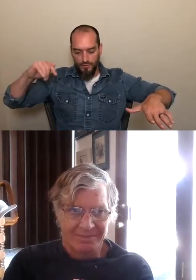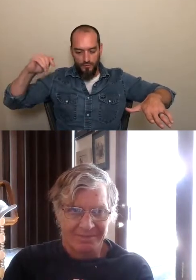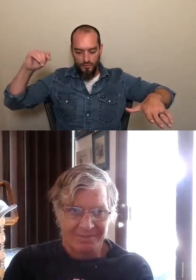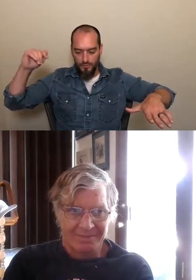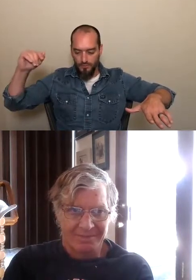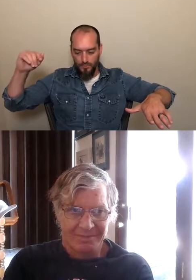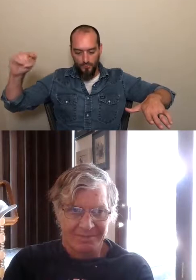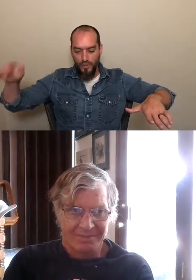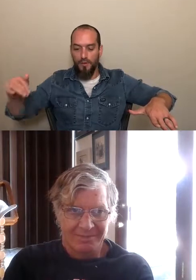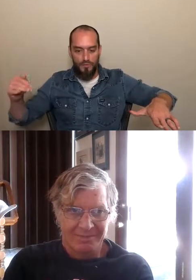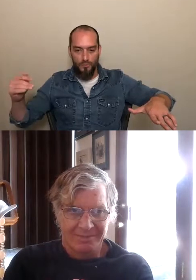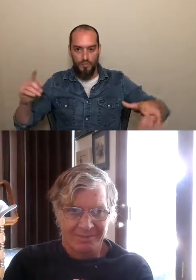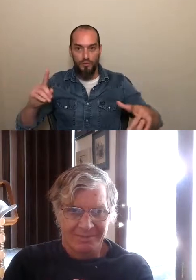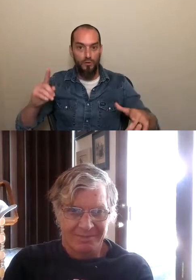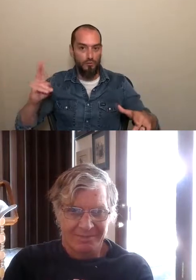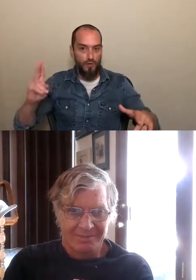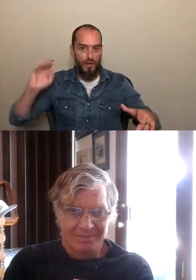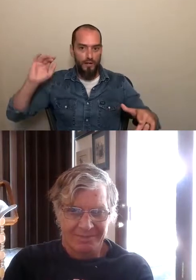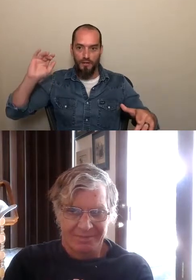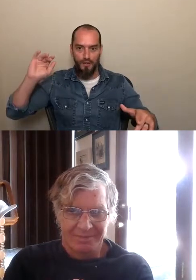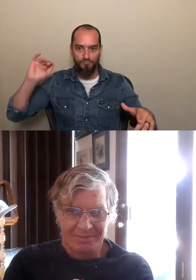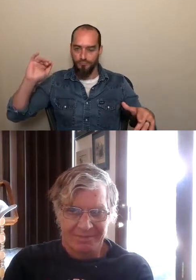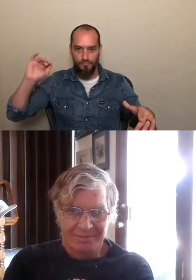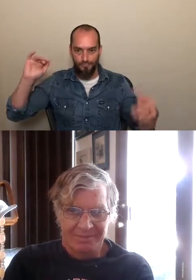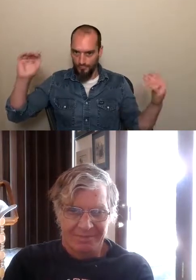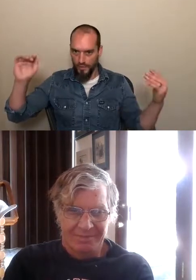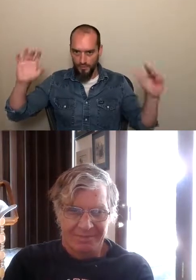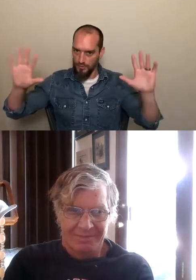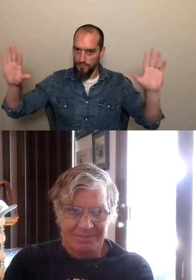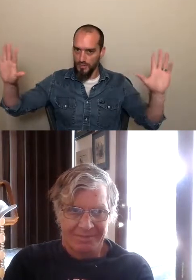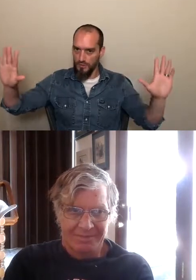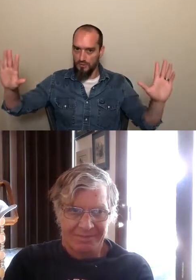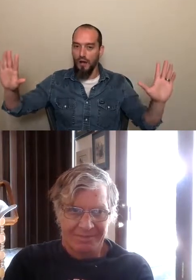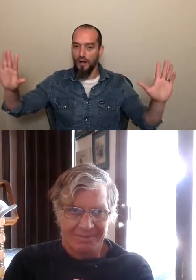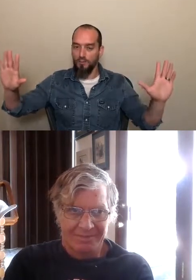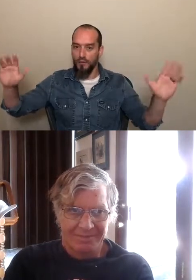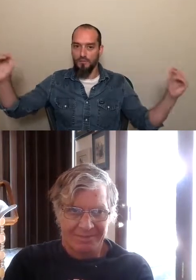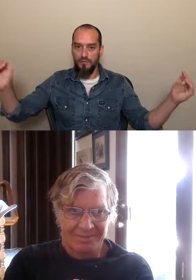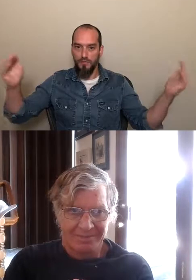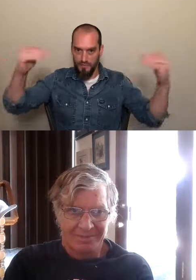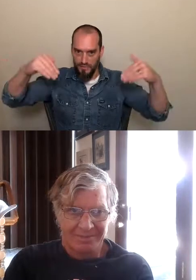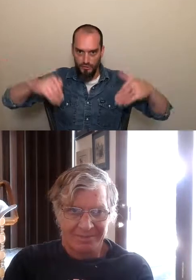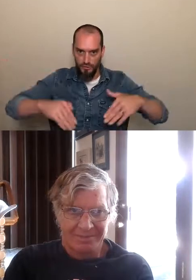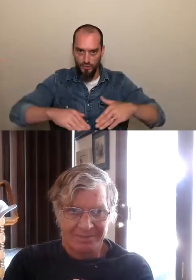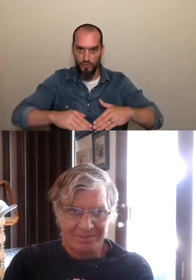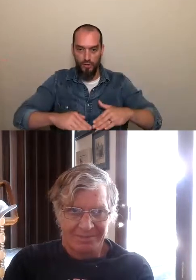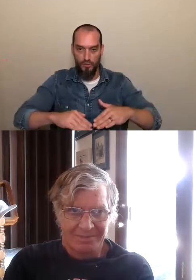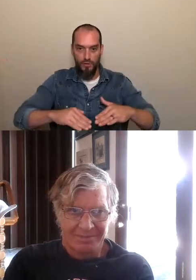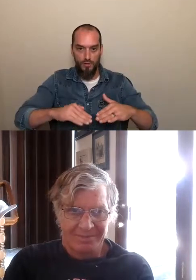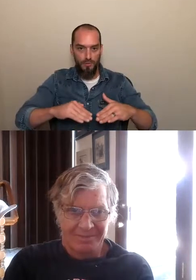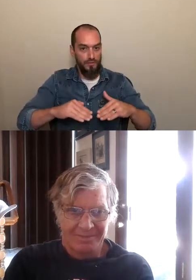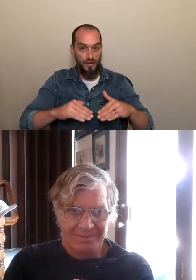flip it to winter months when it's cold and dry, air doesn't just magically stop. No, it's gonna still continue